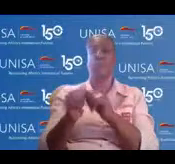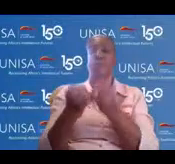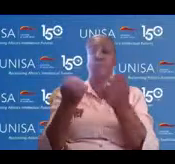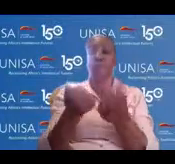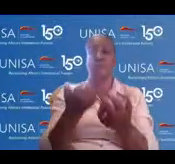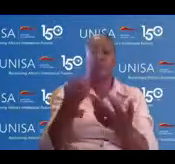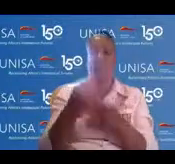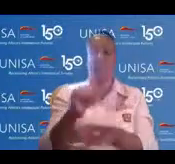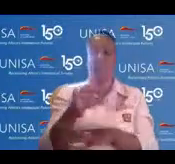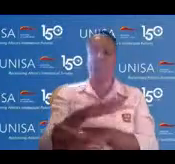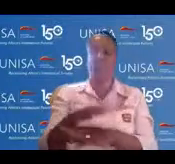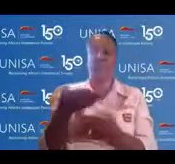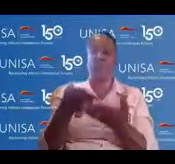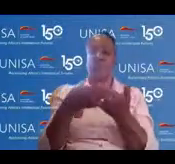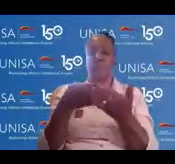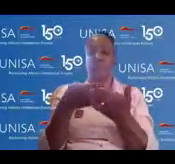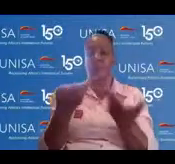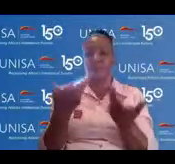even